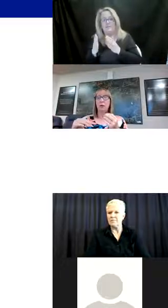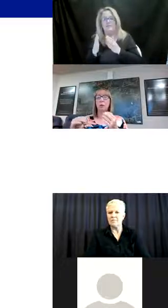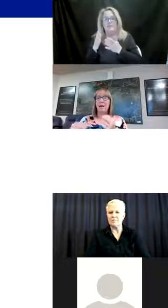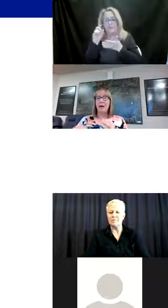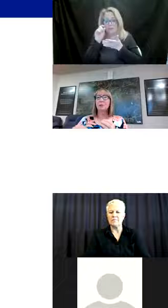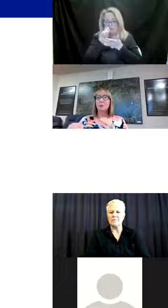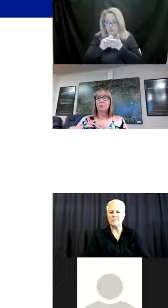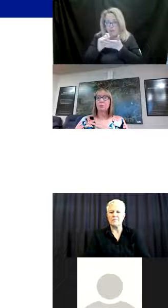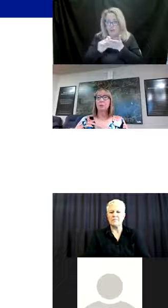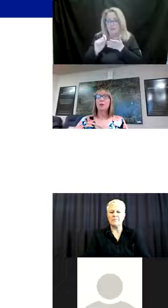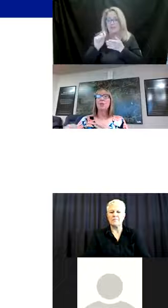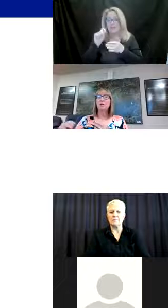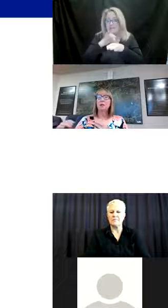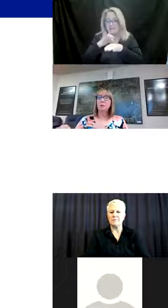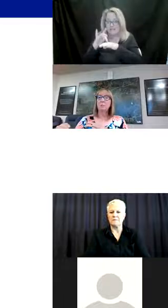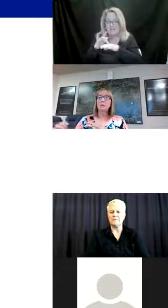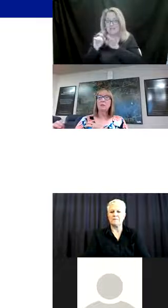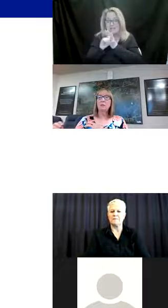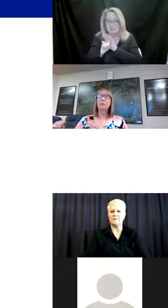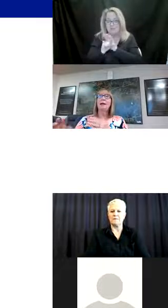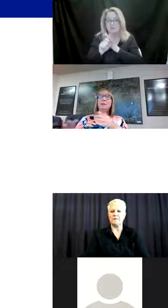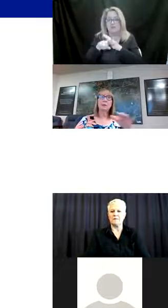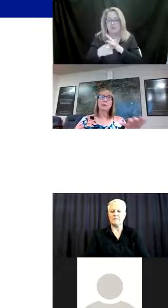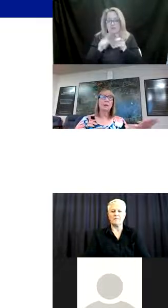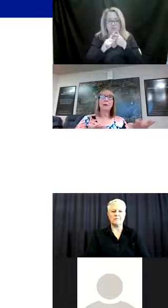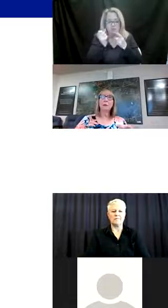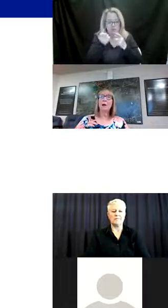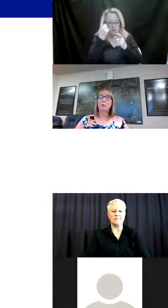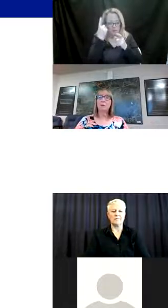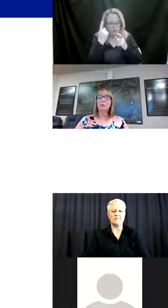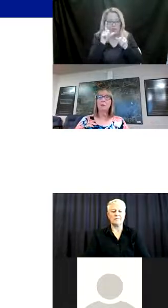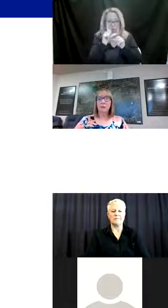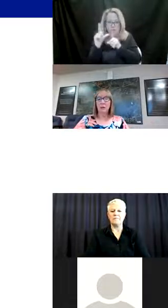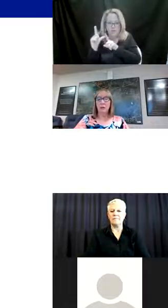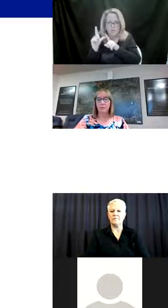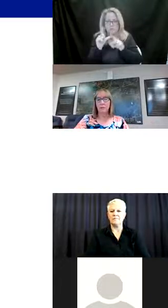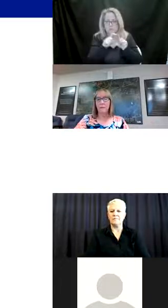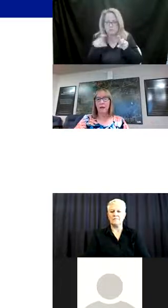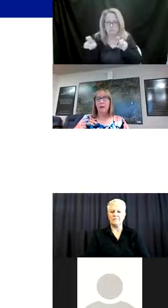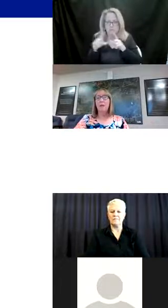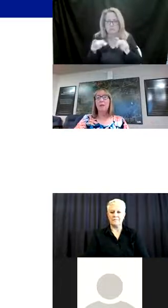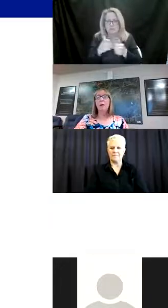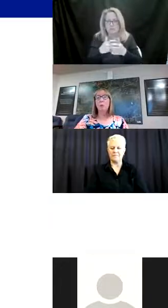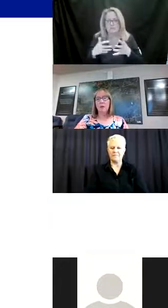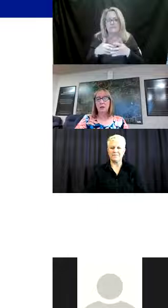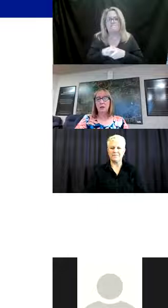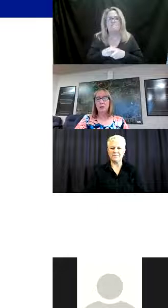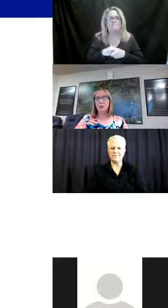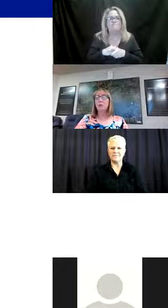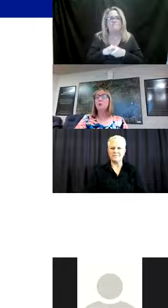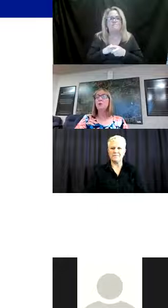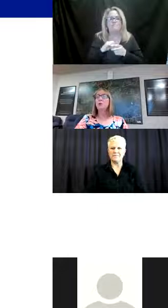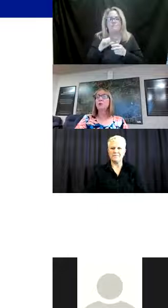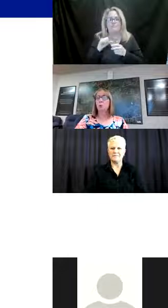written and or tactile symbols that start to make sense as they encounter them in their life. The other one here